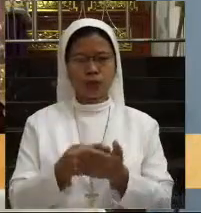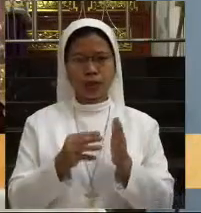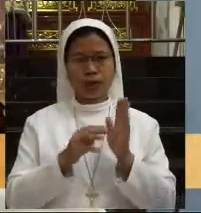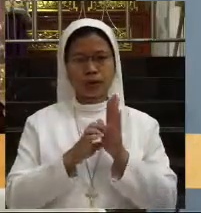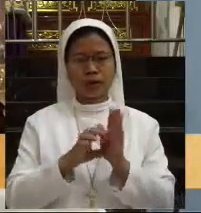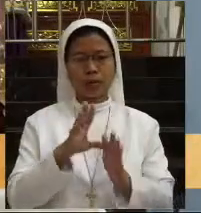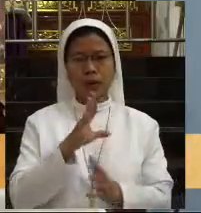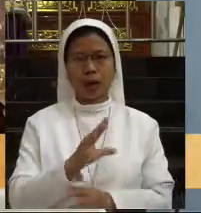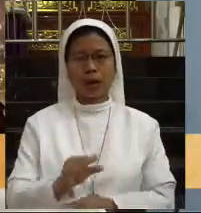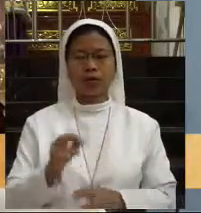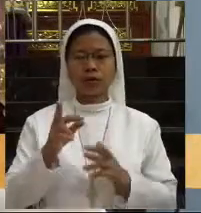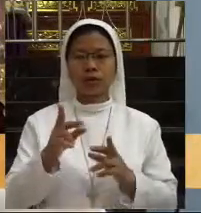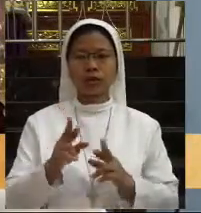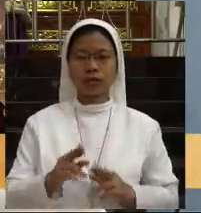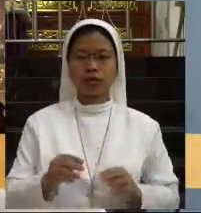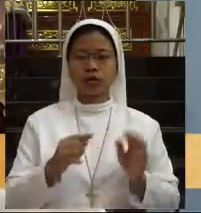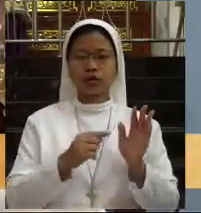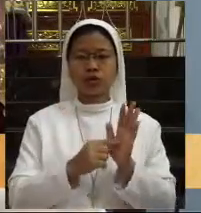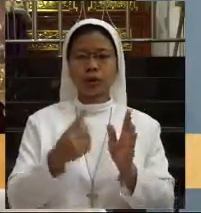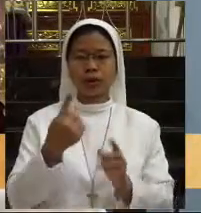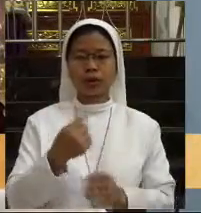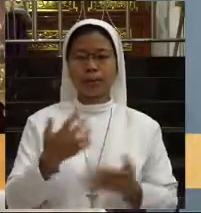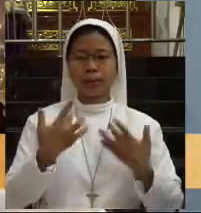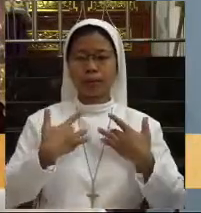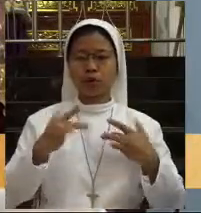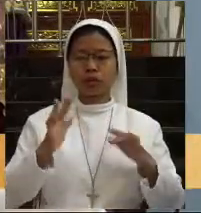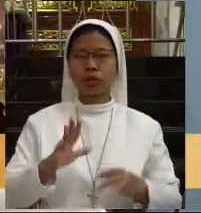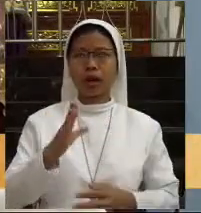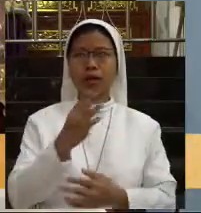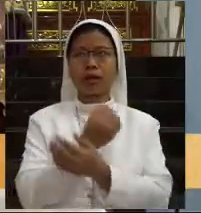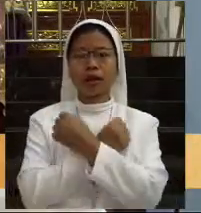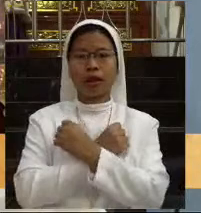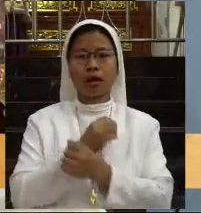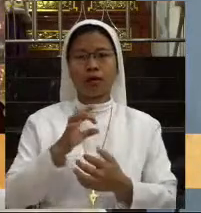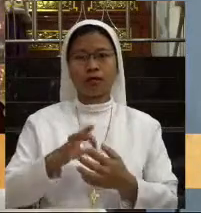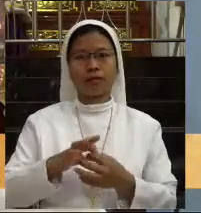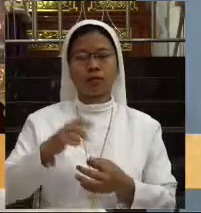goodness of God. We proclaim through words,